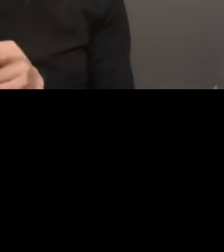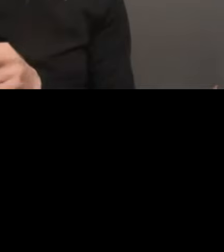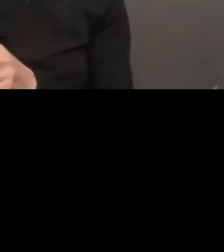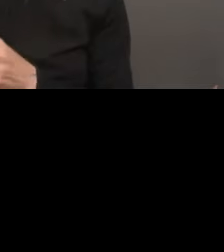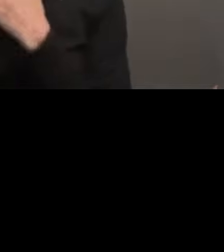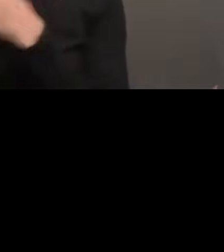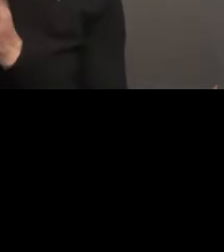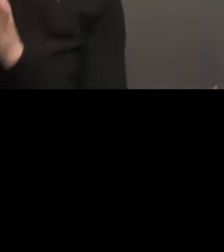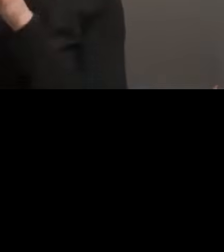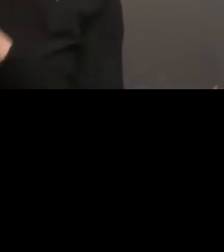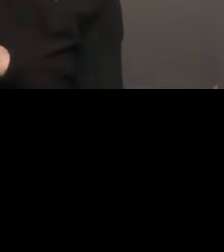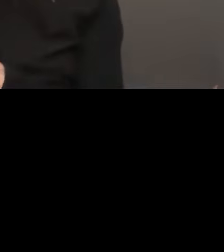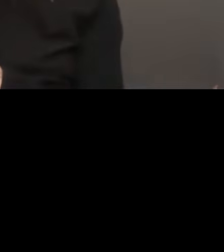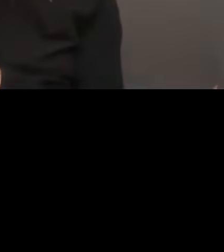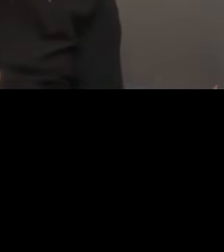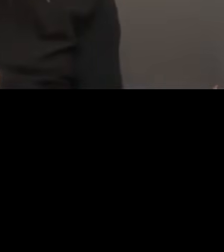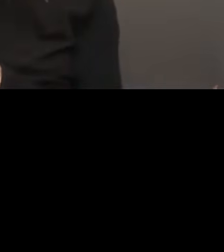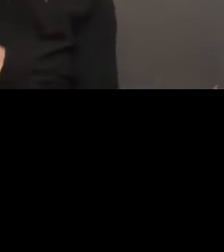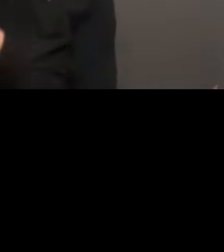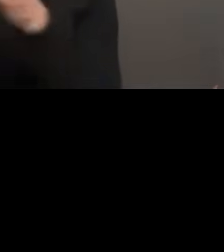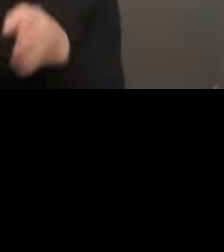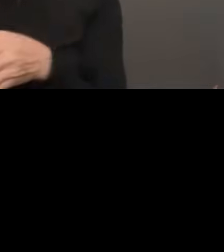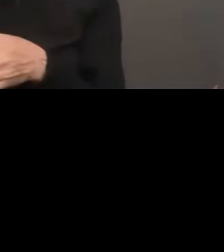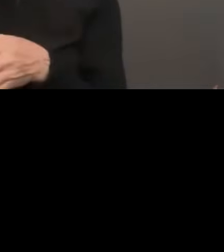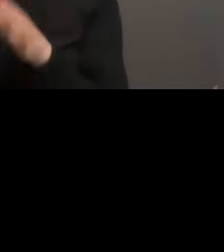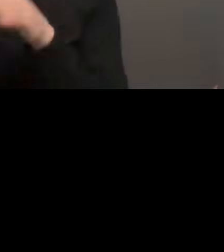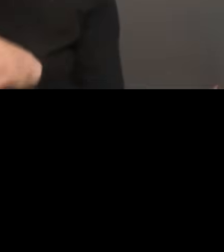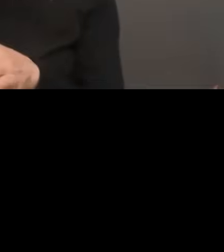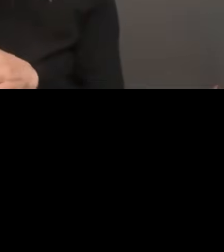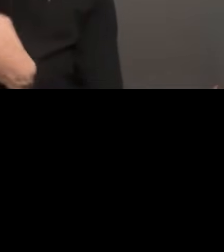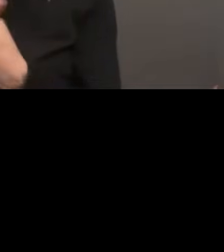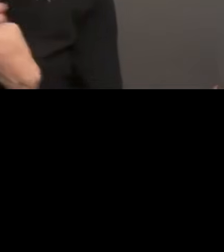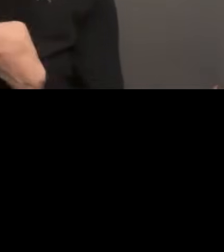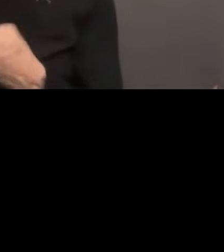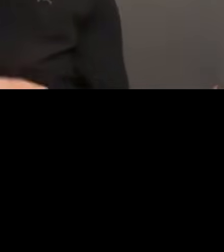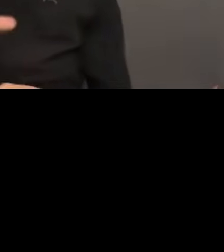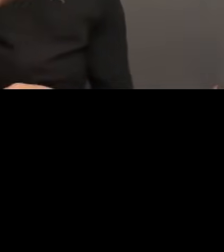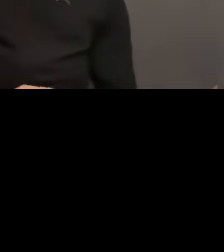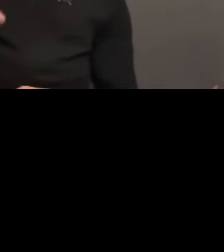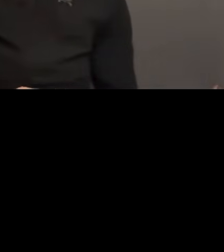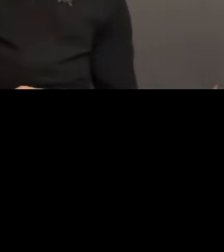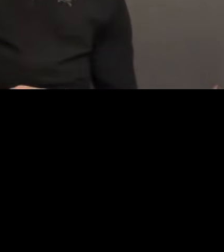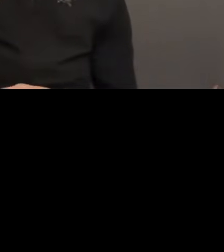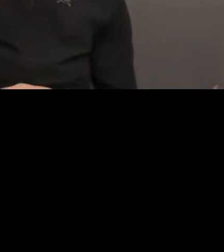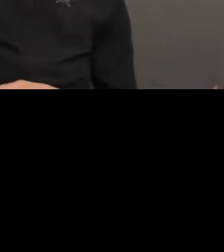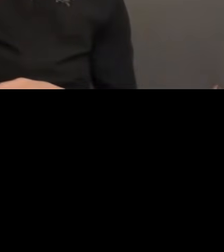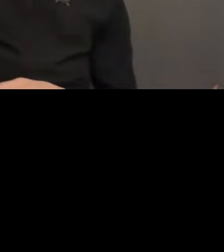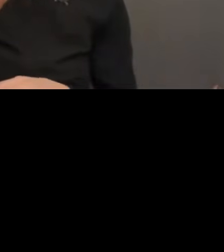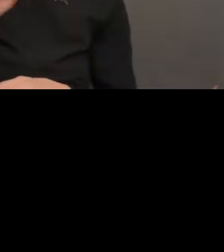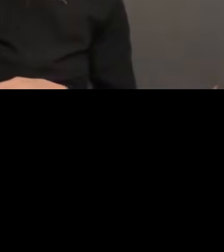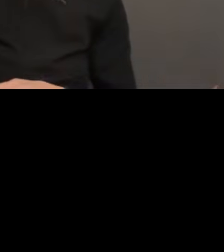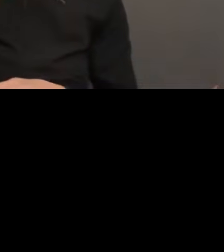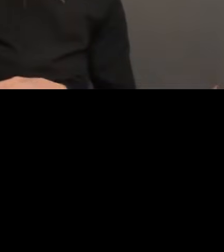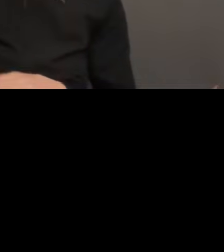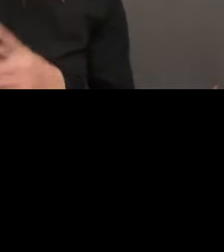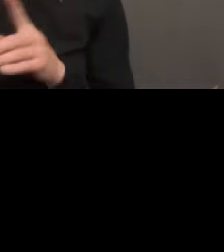has some of this sort of Black Sea, the coin, the Colchian amphoras, and then is worked its